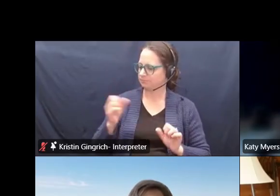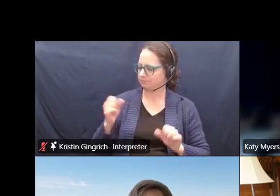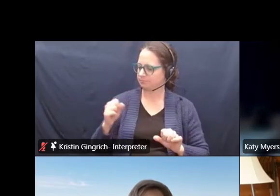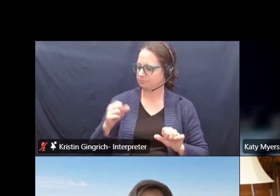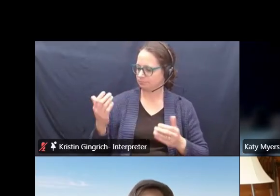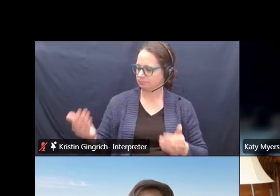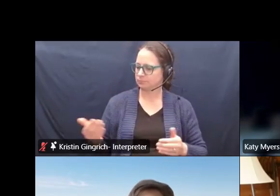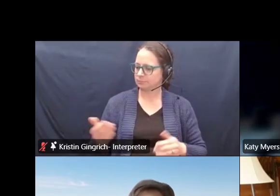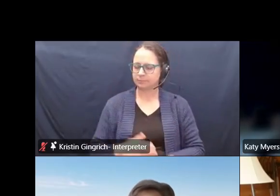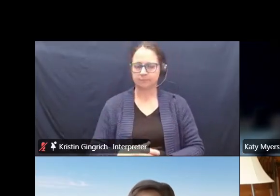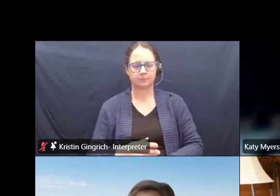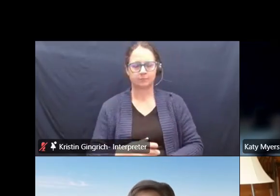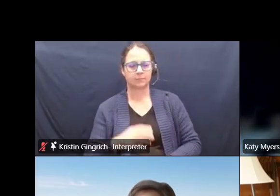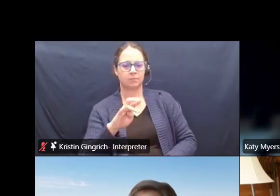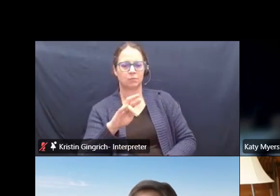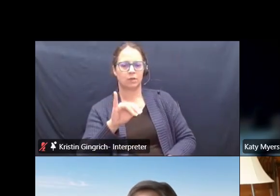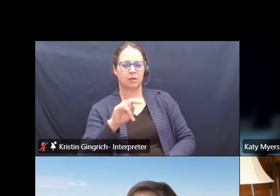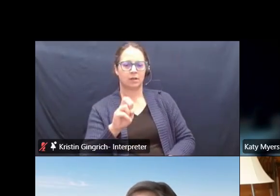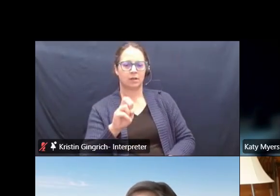I guess kind of,